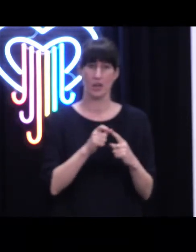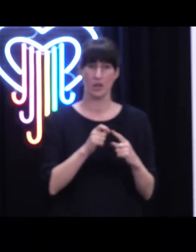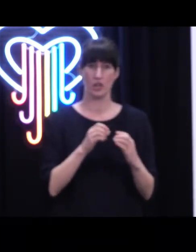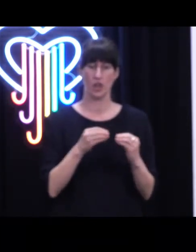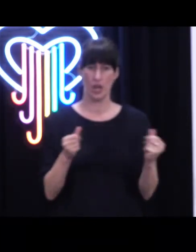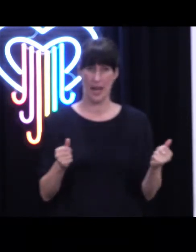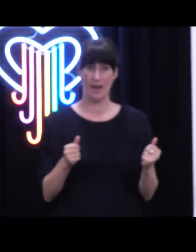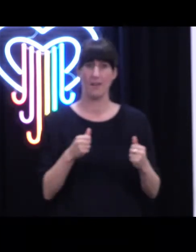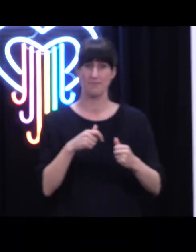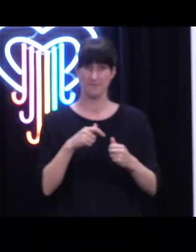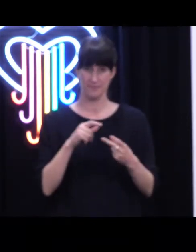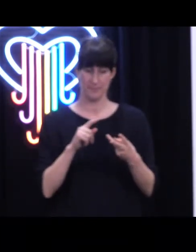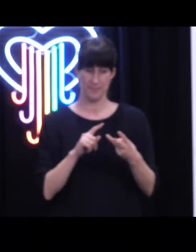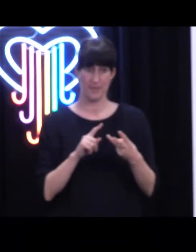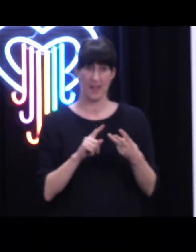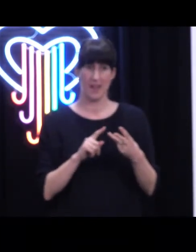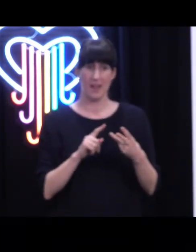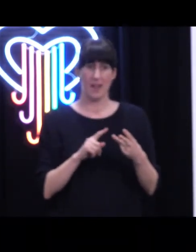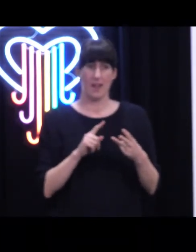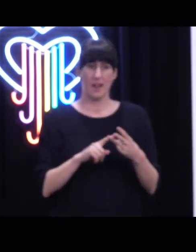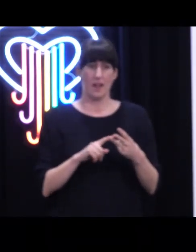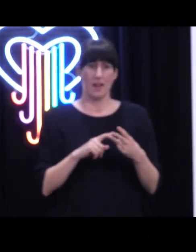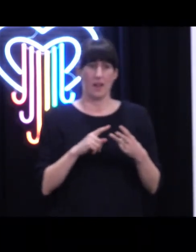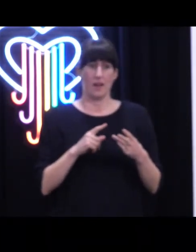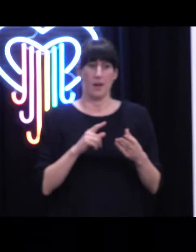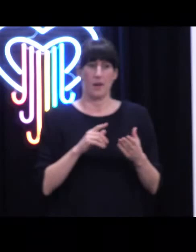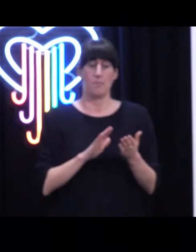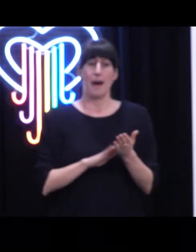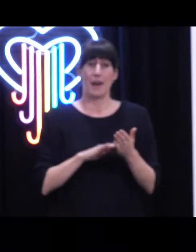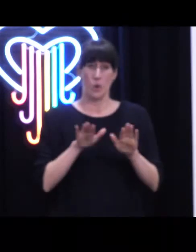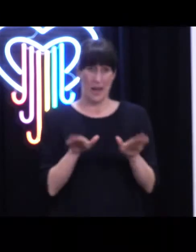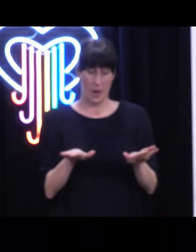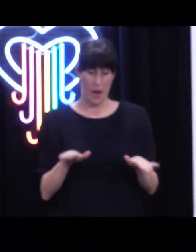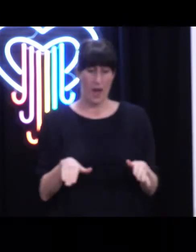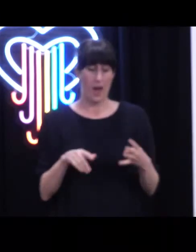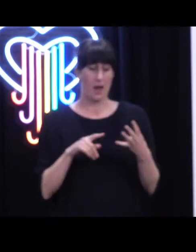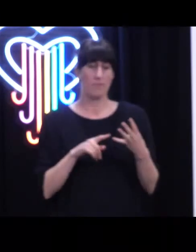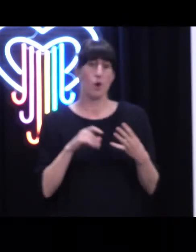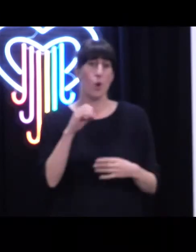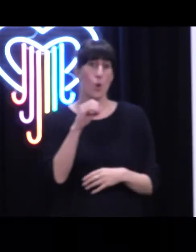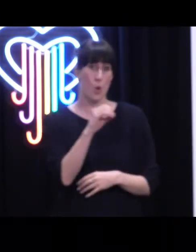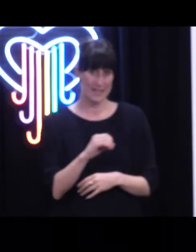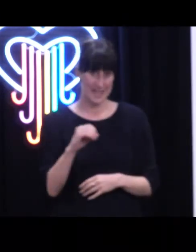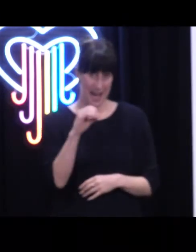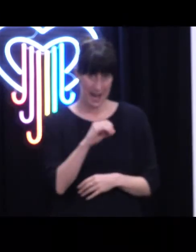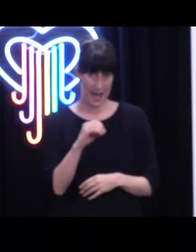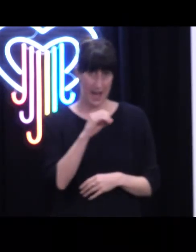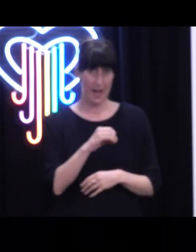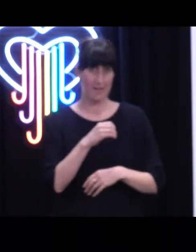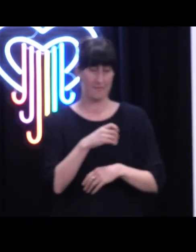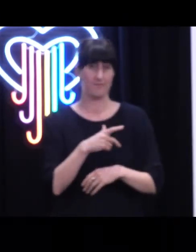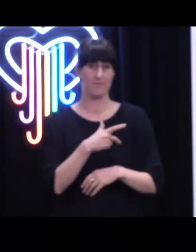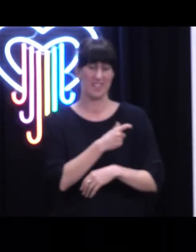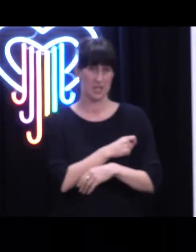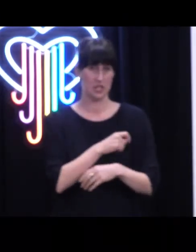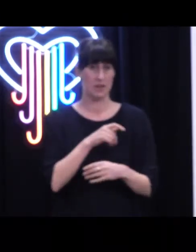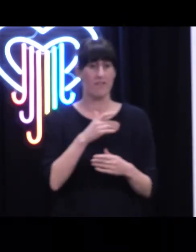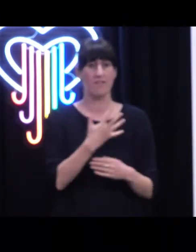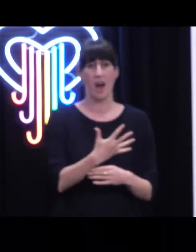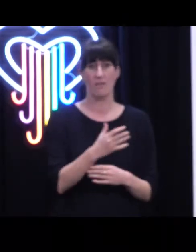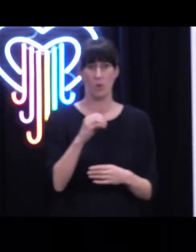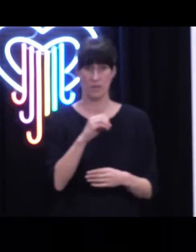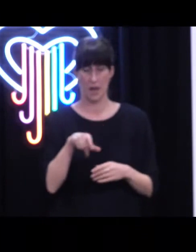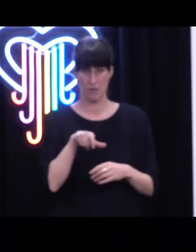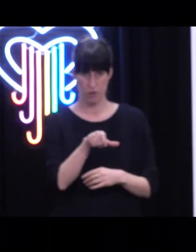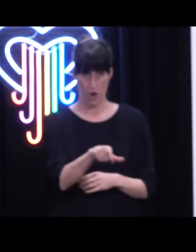Manurewa Vaccination Centre at 81 Finlayson Ave, Clendon Park, the Otara Vaccination Centre at 5 Otara